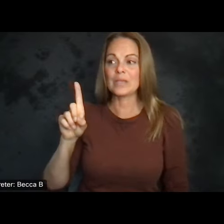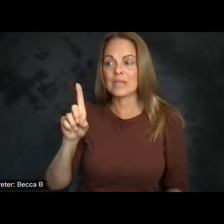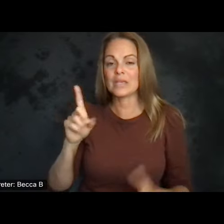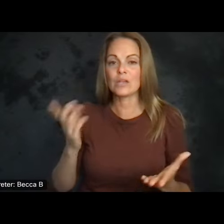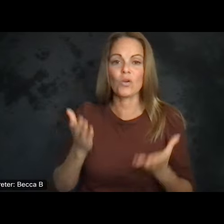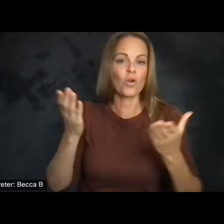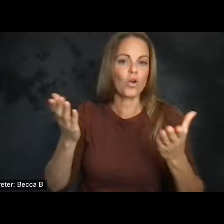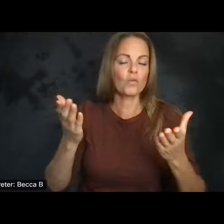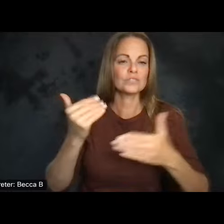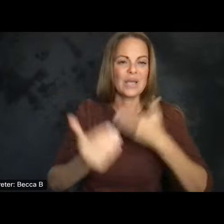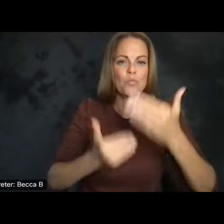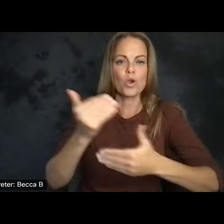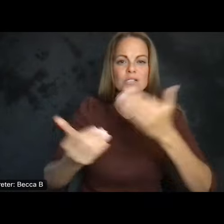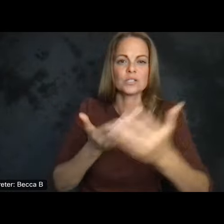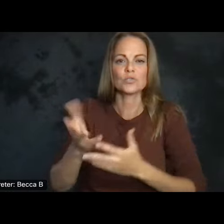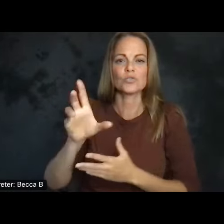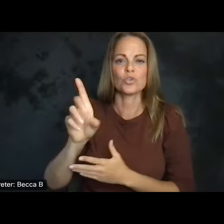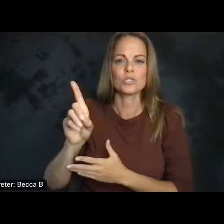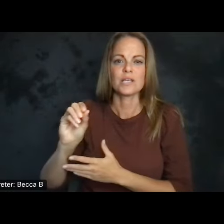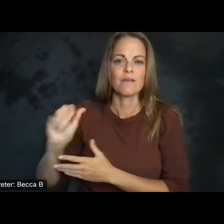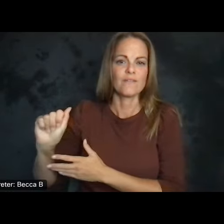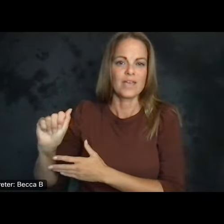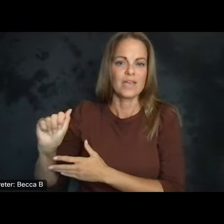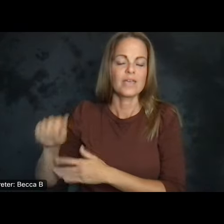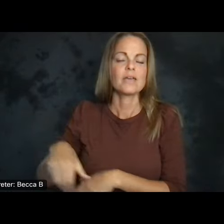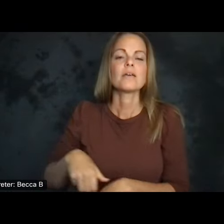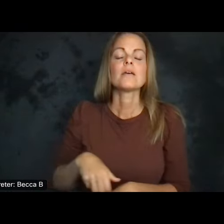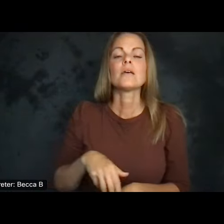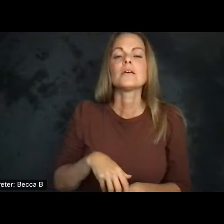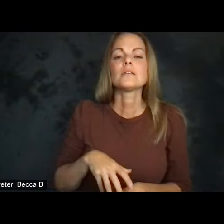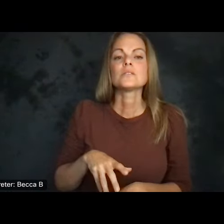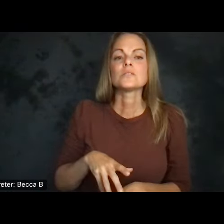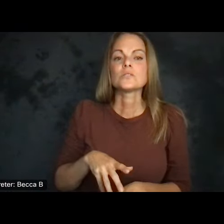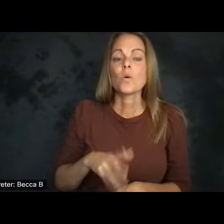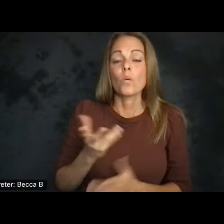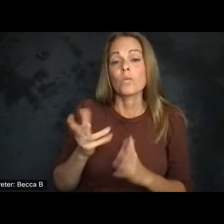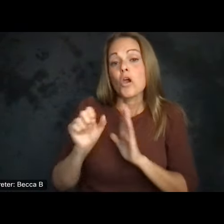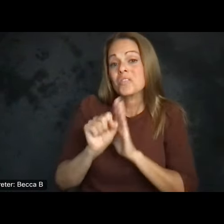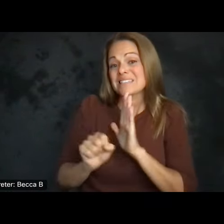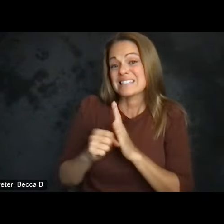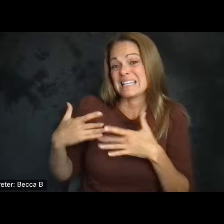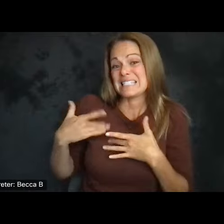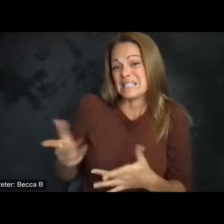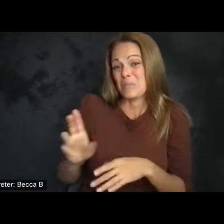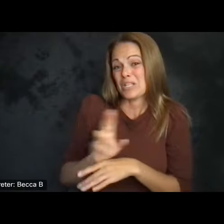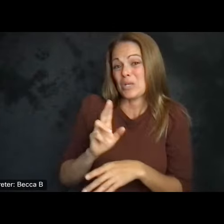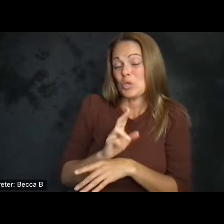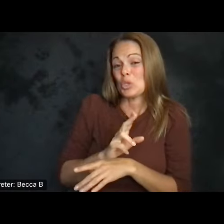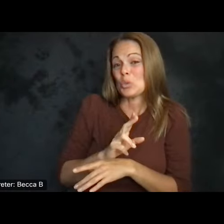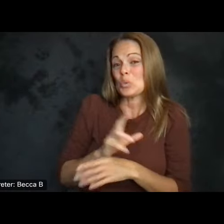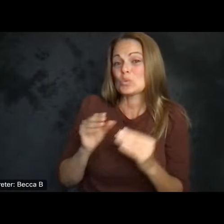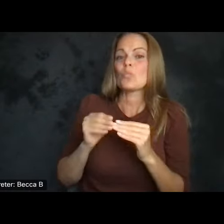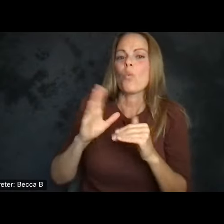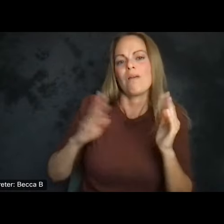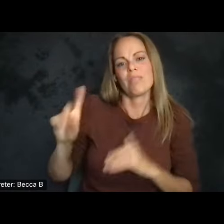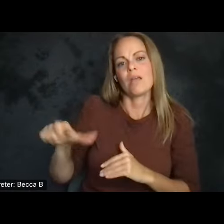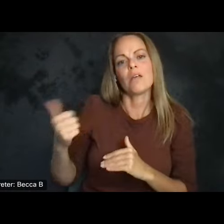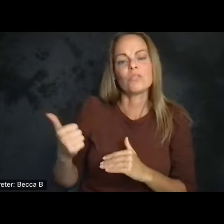through D of A. So there are ones that the state we typically use more than others, and I can get those to you as